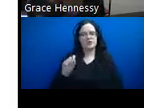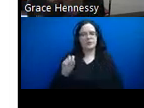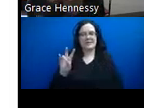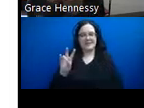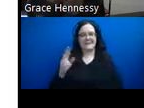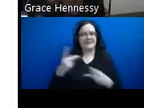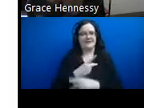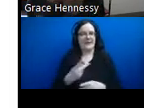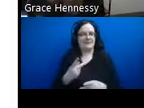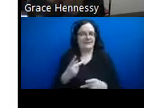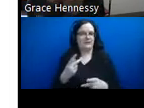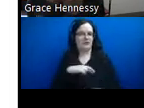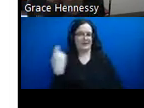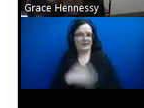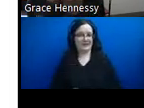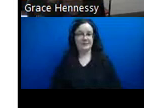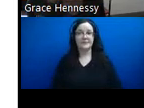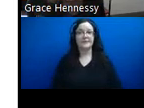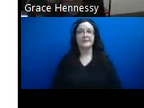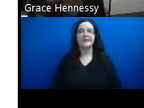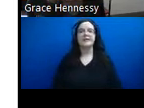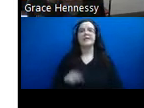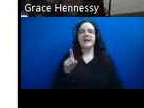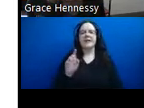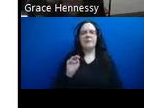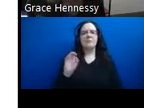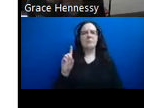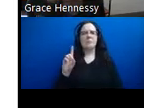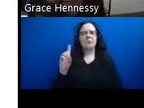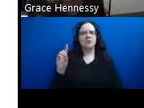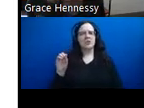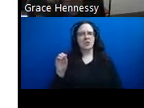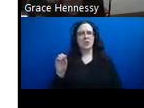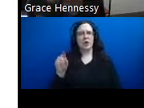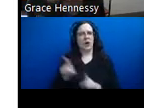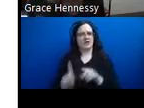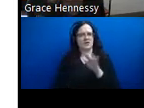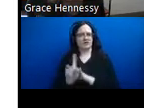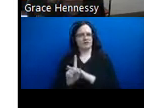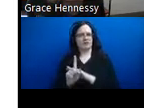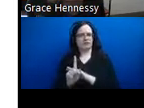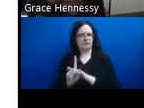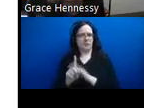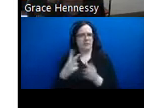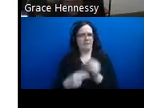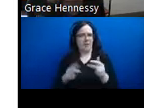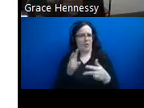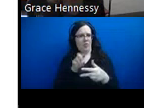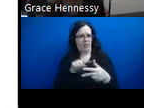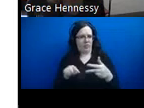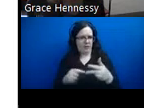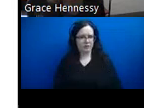substance use disorders also comes up as well in the Bischoff study and the Hankinson and Carlson study, and